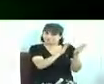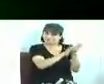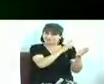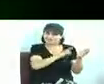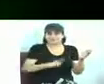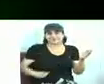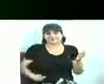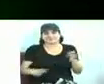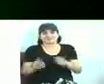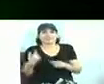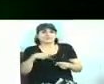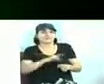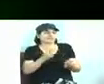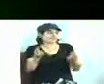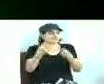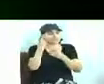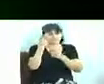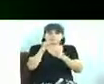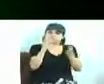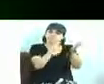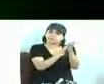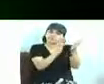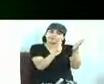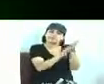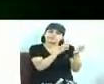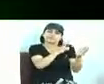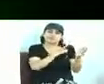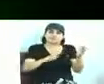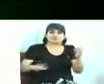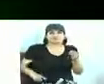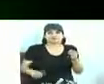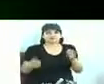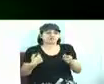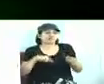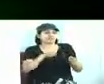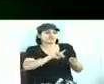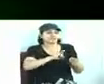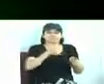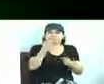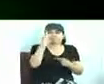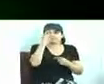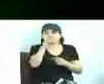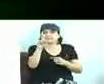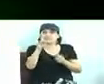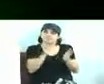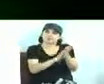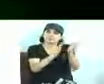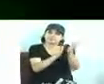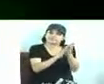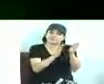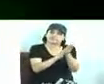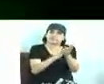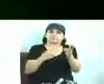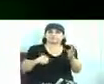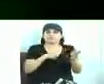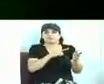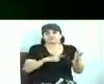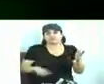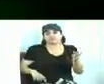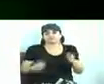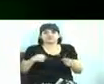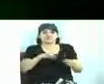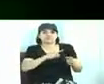praise the Lord. We've come to praise the Lord. We've come to praise the